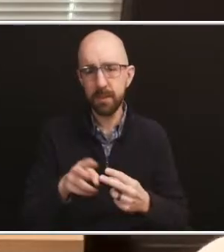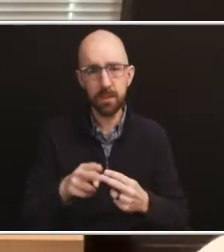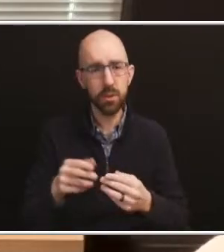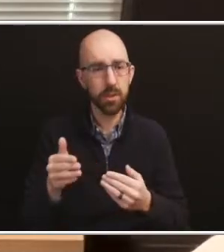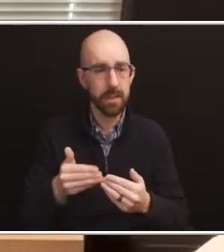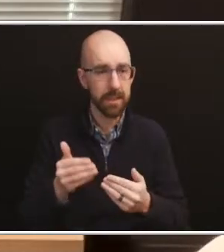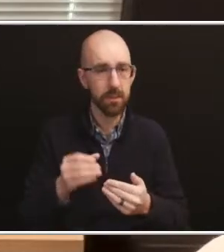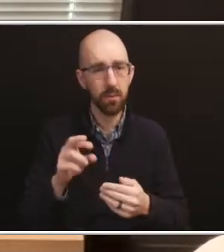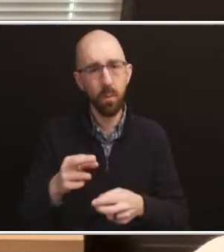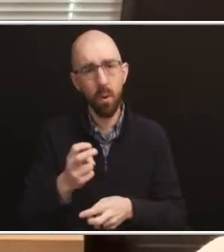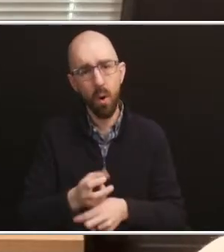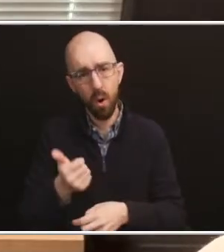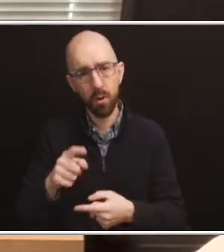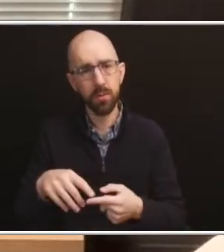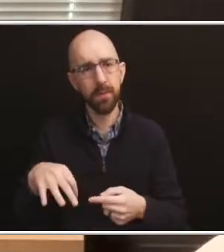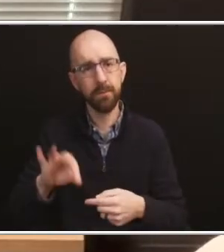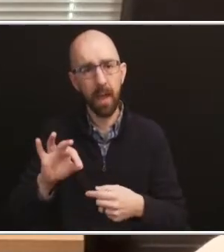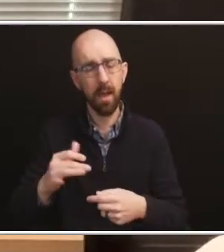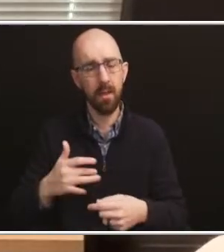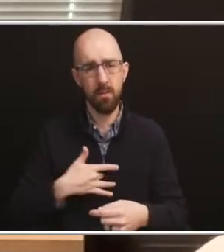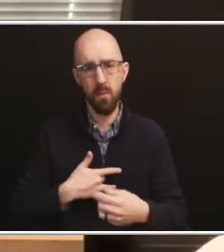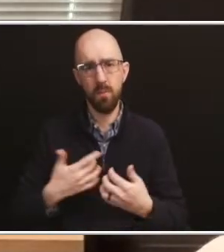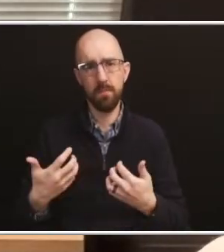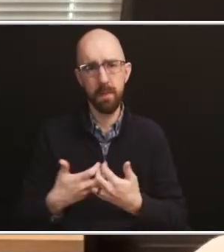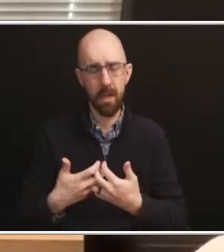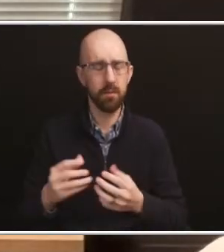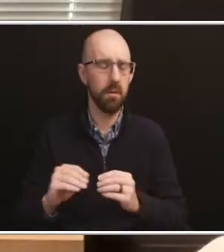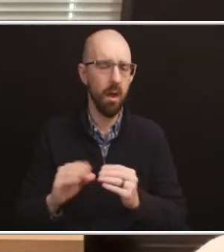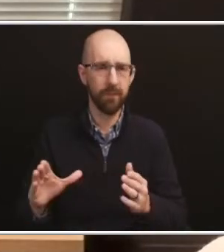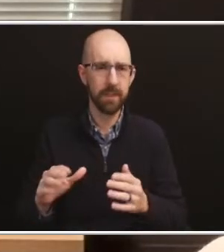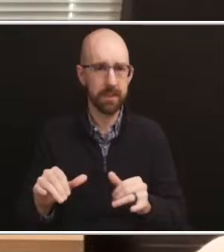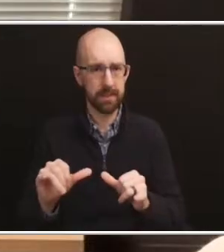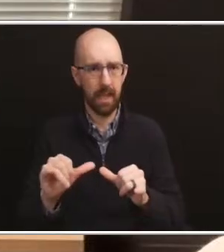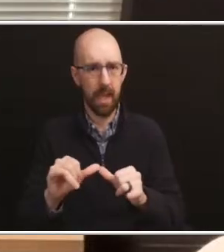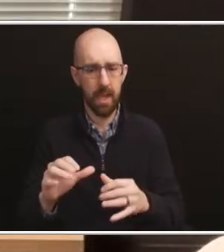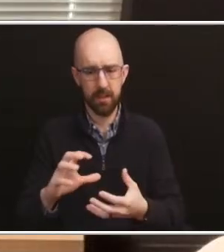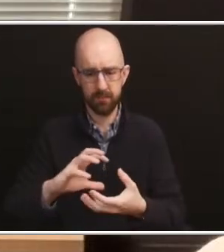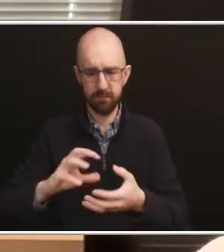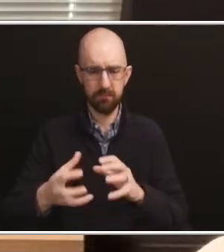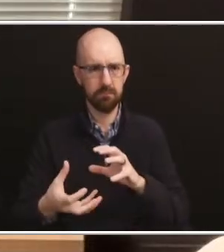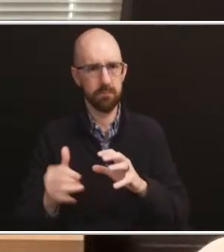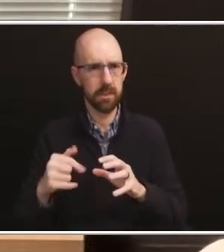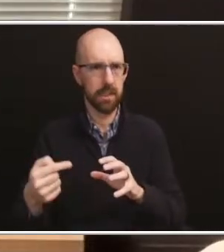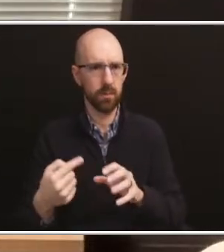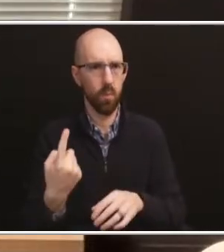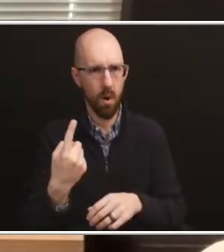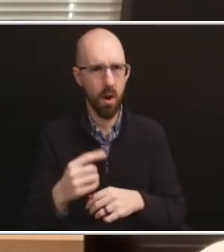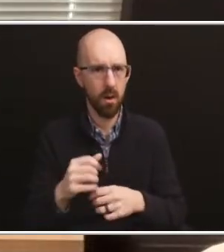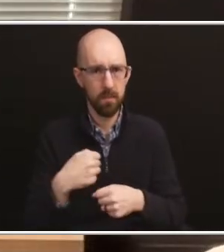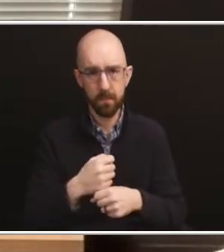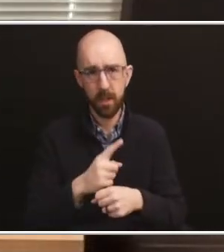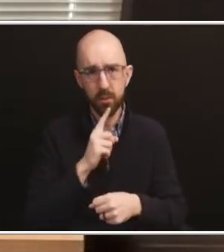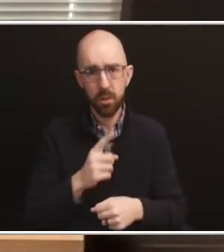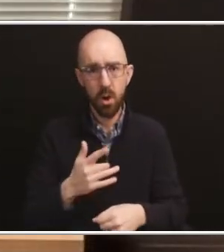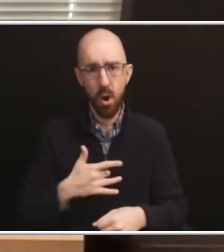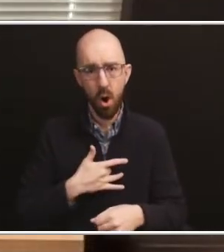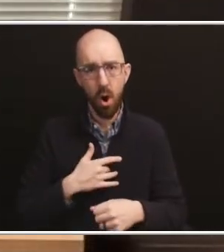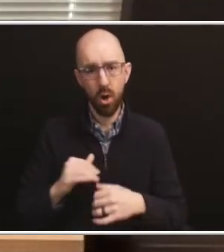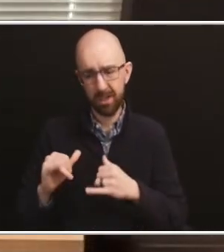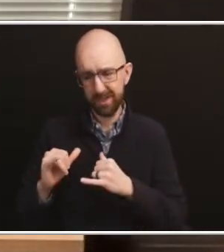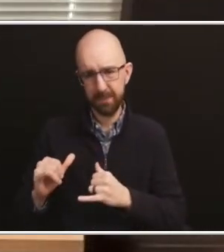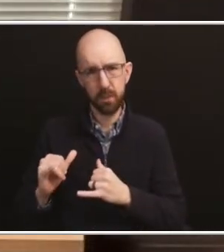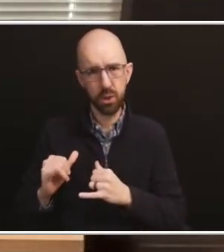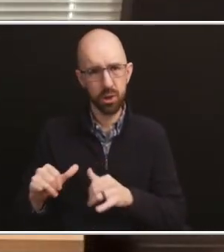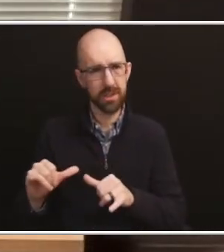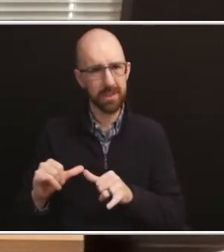to find the matching heart. Obviously, size is one of them. You want to make sure you find a heart that's similar size